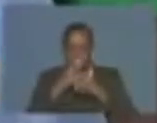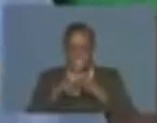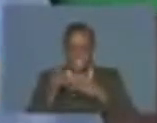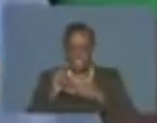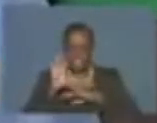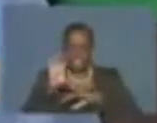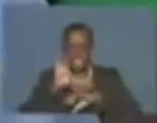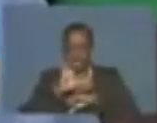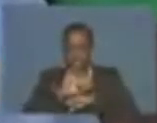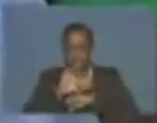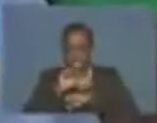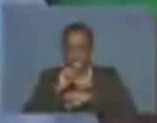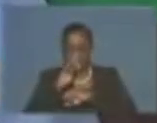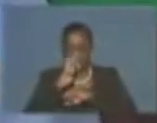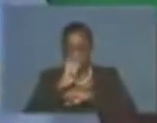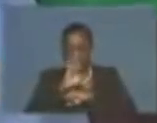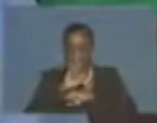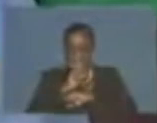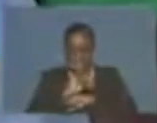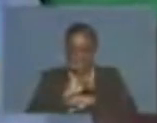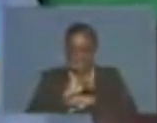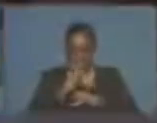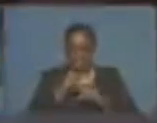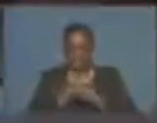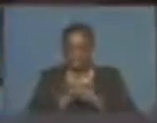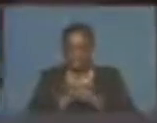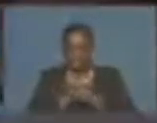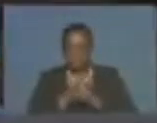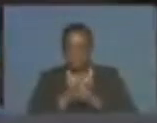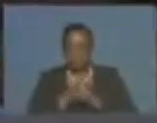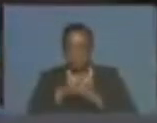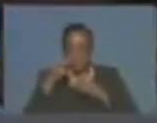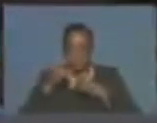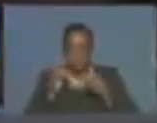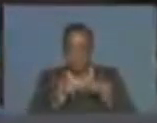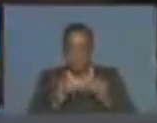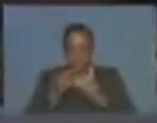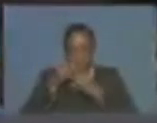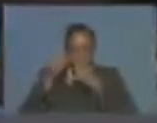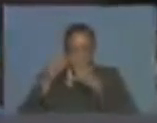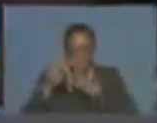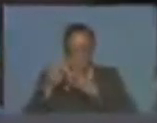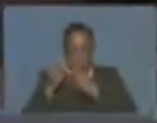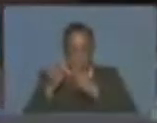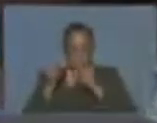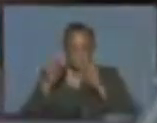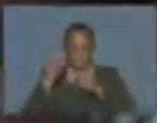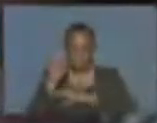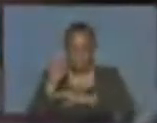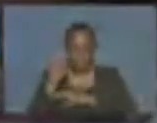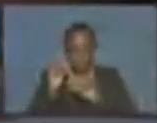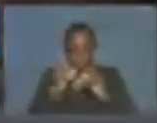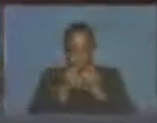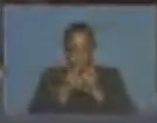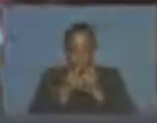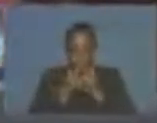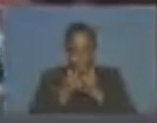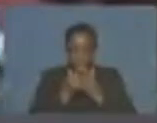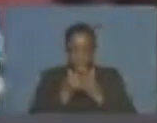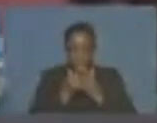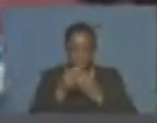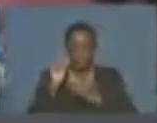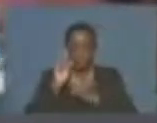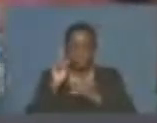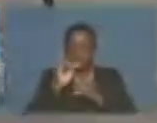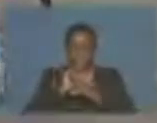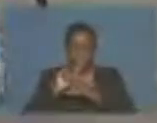of locally based non-governmental organizations. The organization selecting three Caribbean organizations to launch a pilot, of